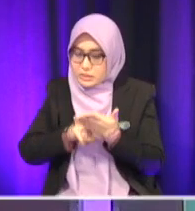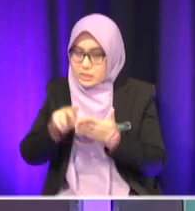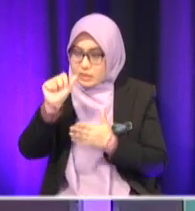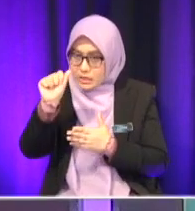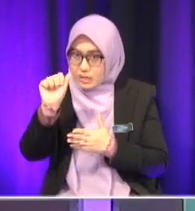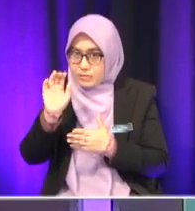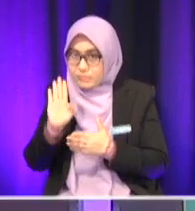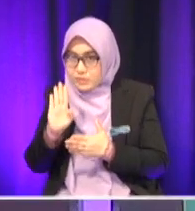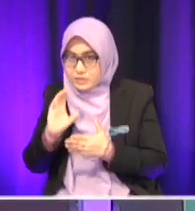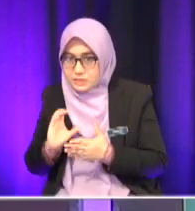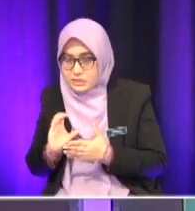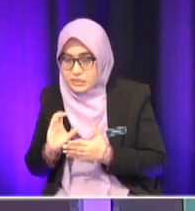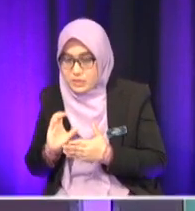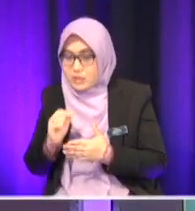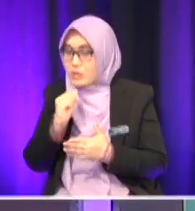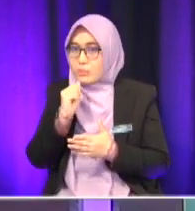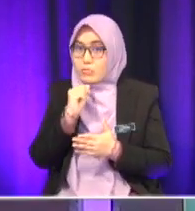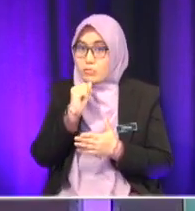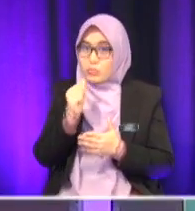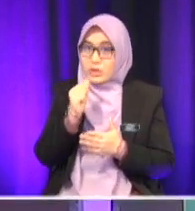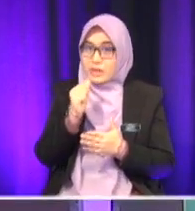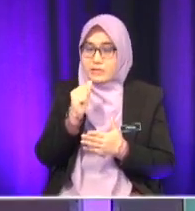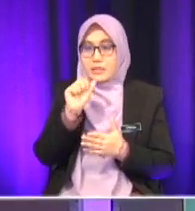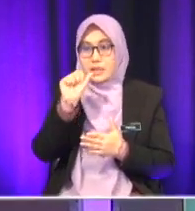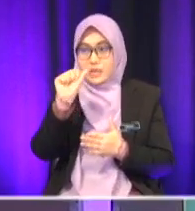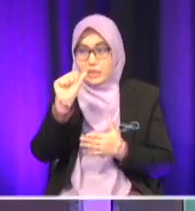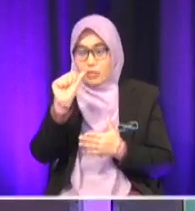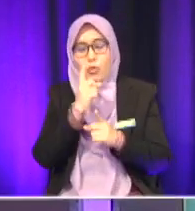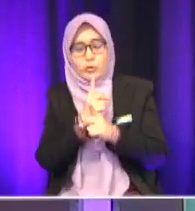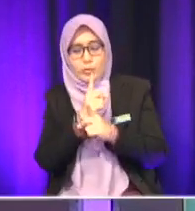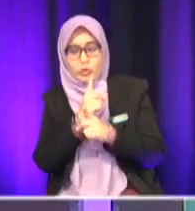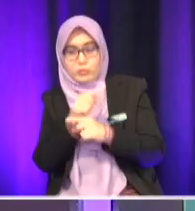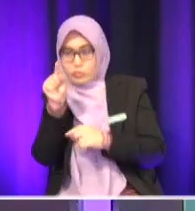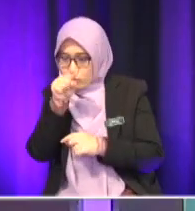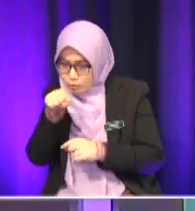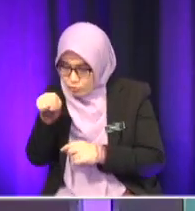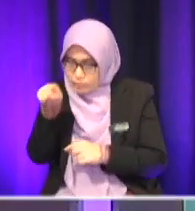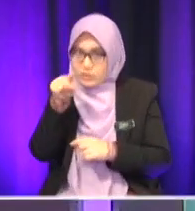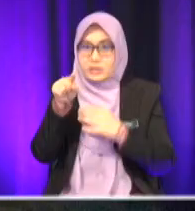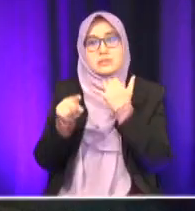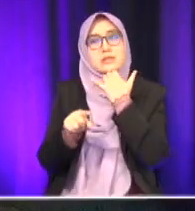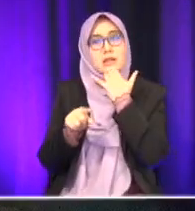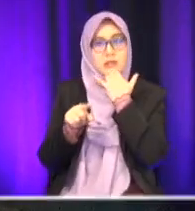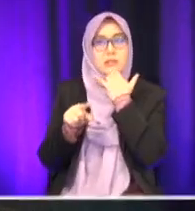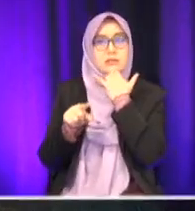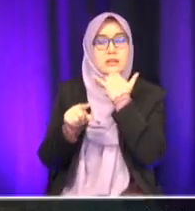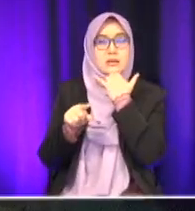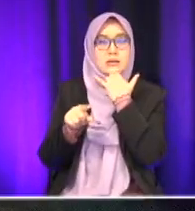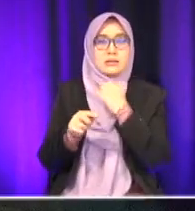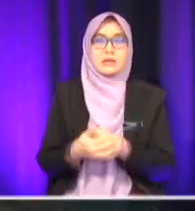say that that is the correct answer. You have to read all the 3 options, because